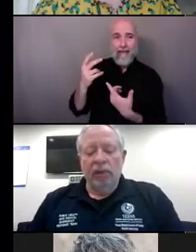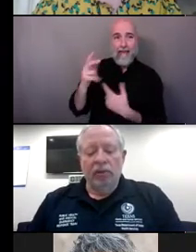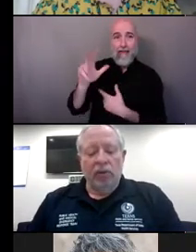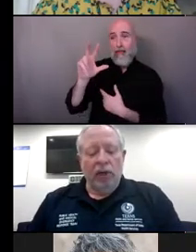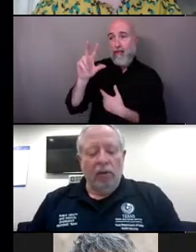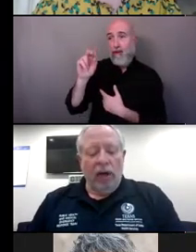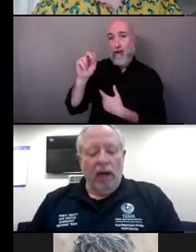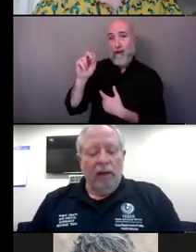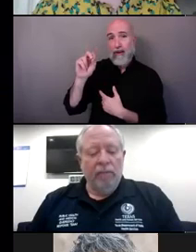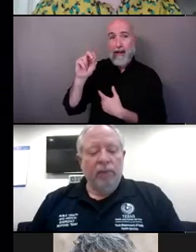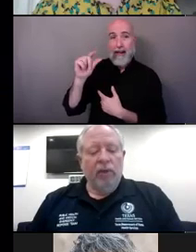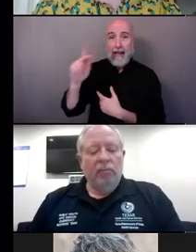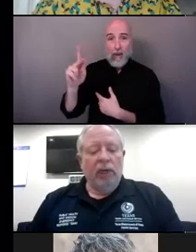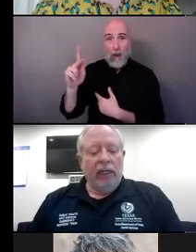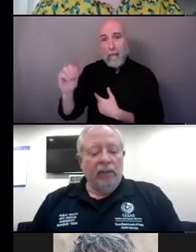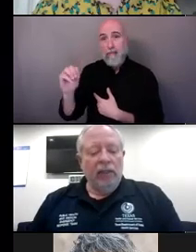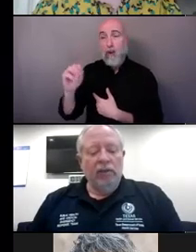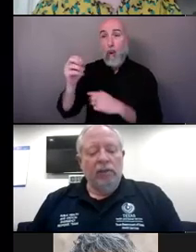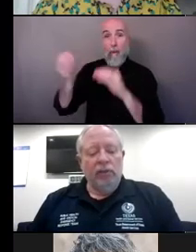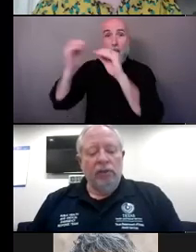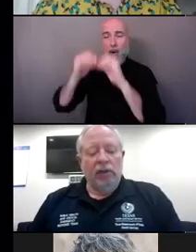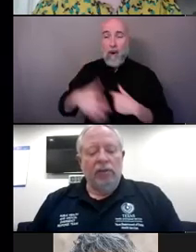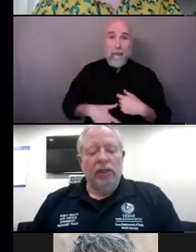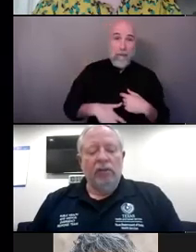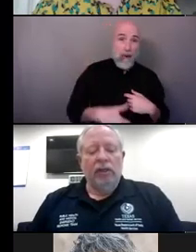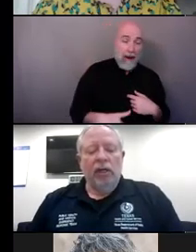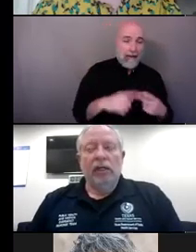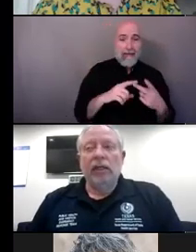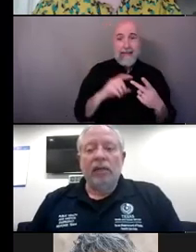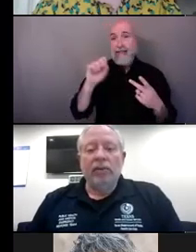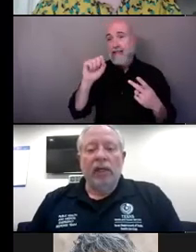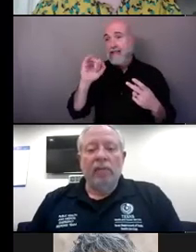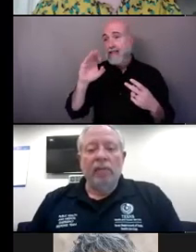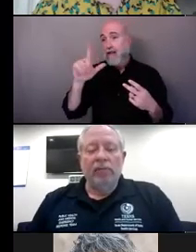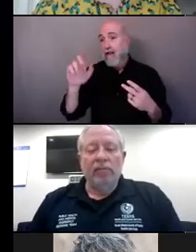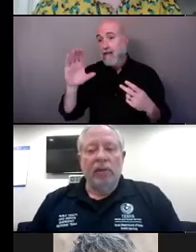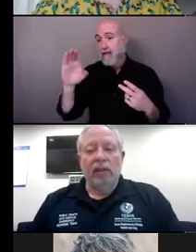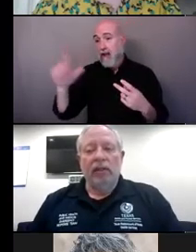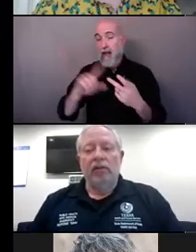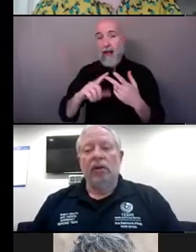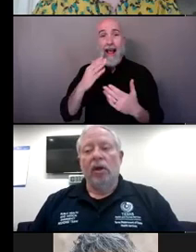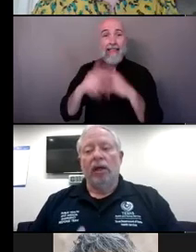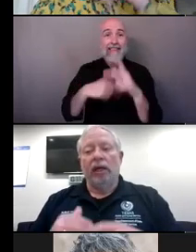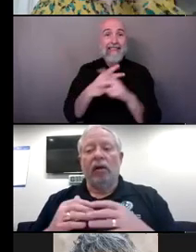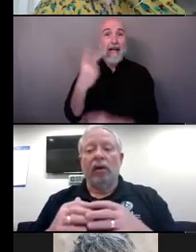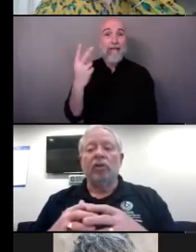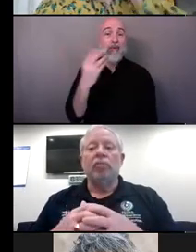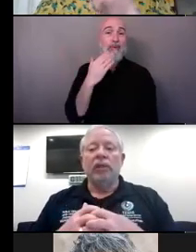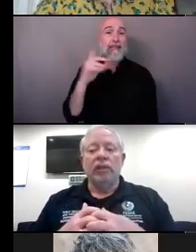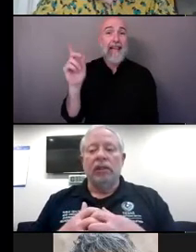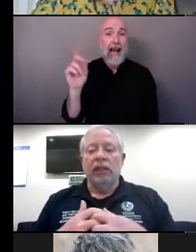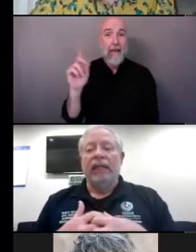kilograms per meter squared or higher, pregnancy, sickle cell disease, and type 2 diabetes mellitus, again,